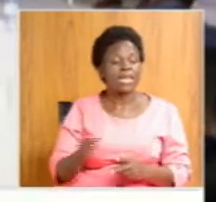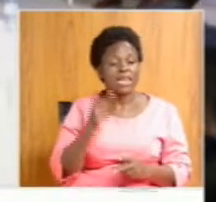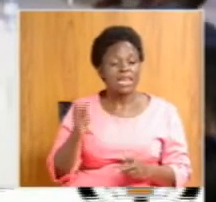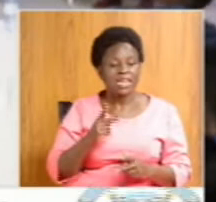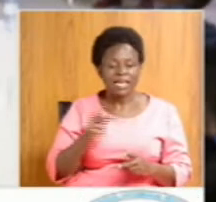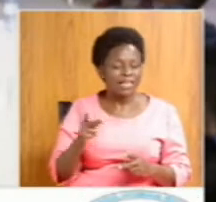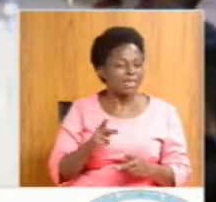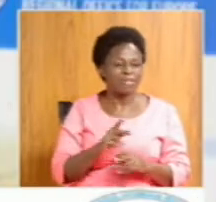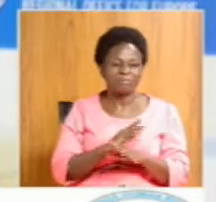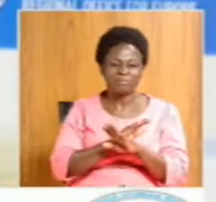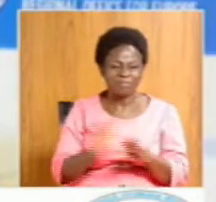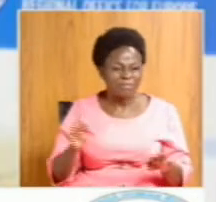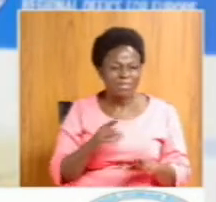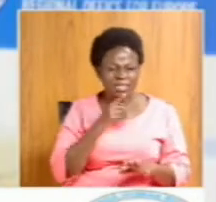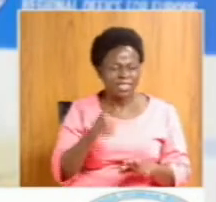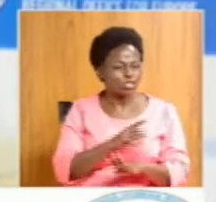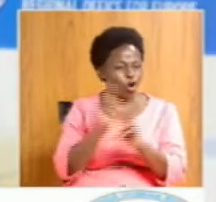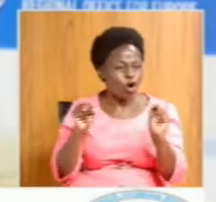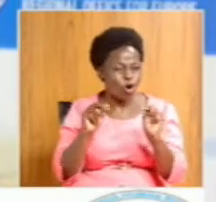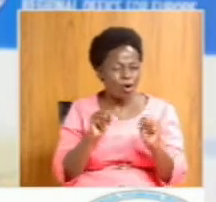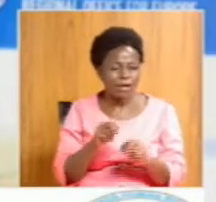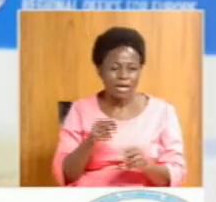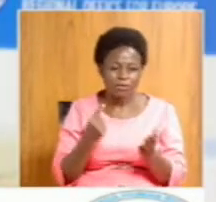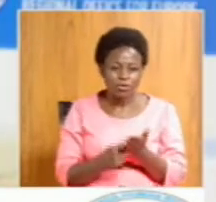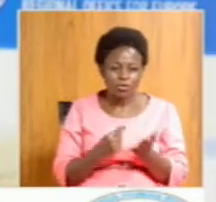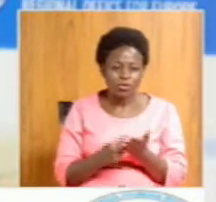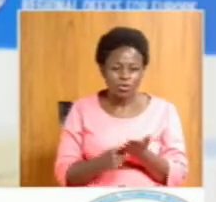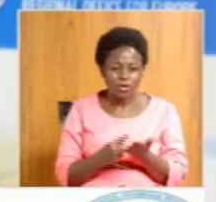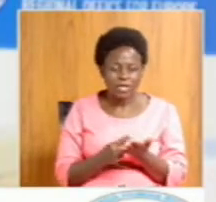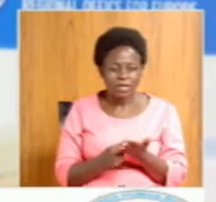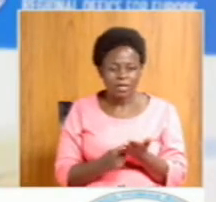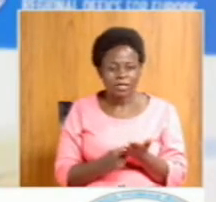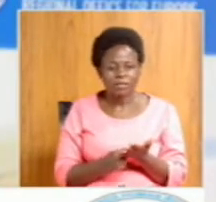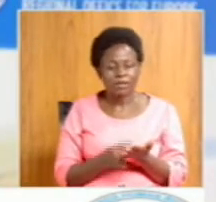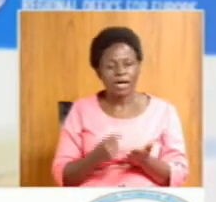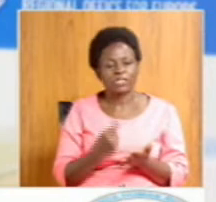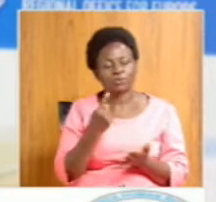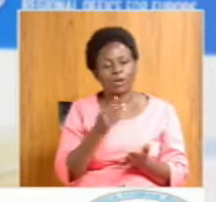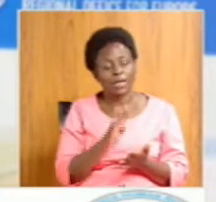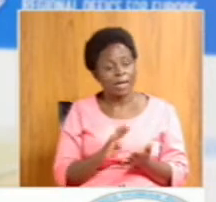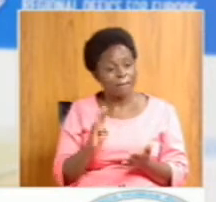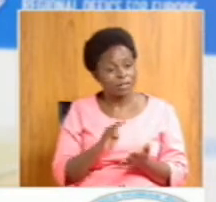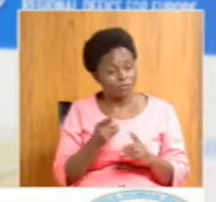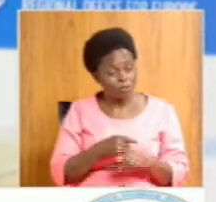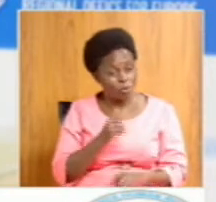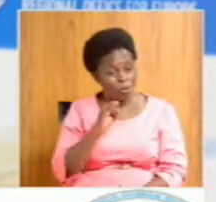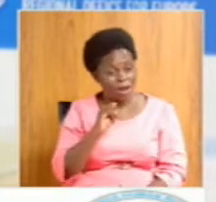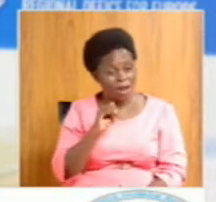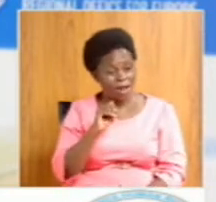lost it they say this is now a cartel and now Uganda has a 1 billion loan by the IMF right